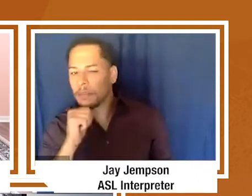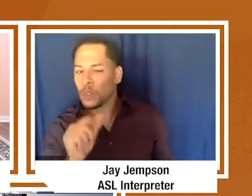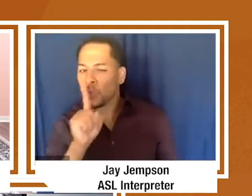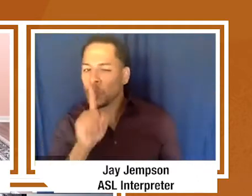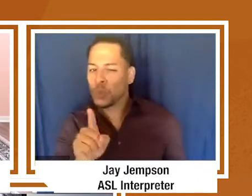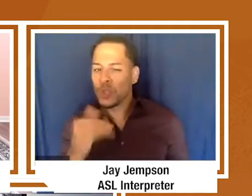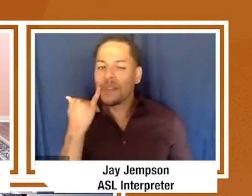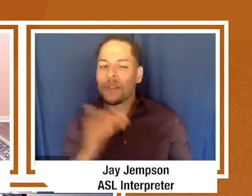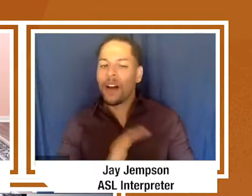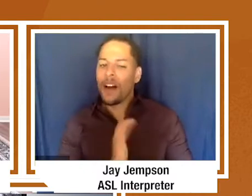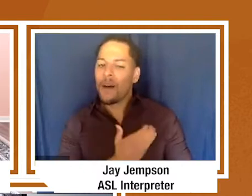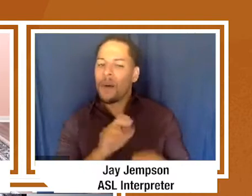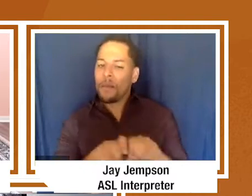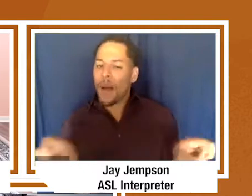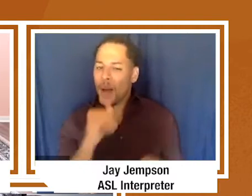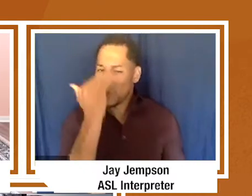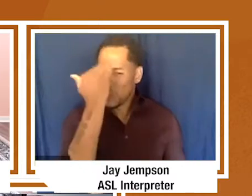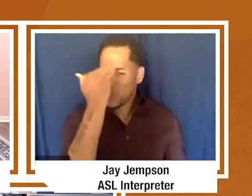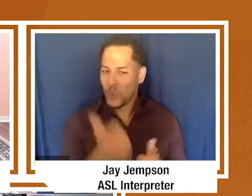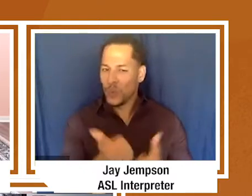I don't even know if our fellow guests know.